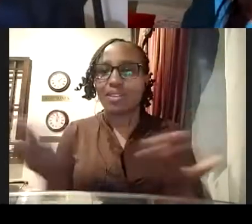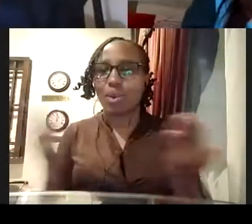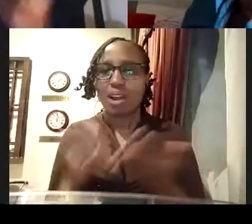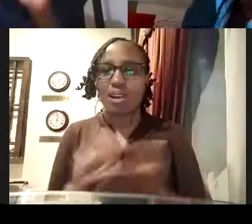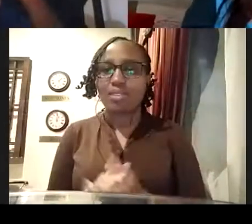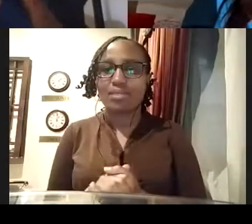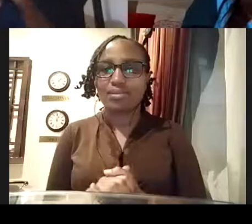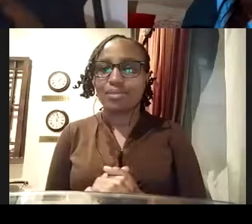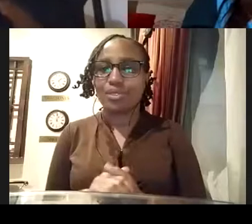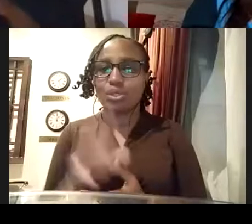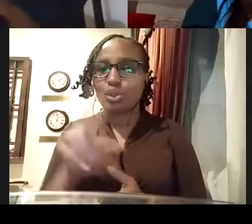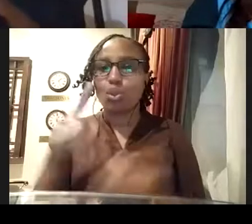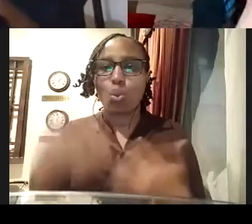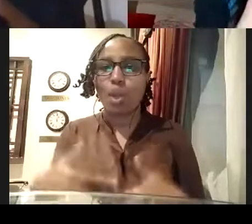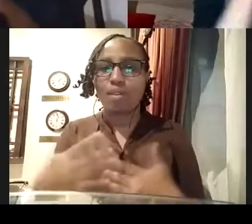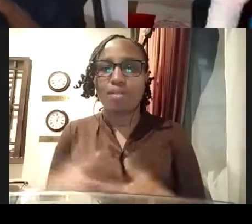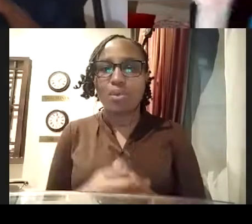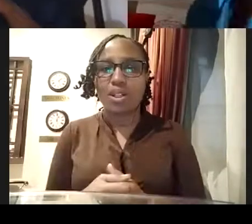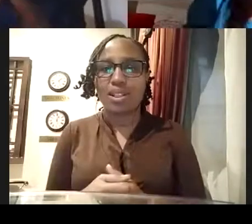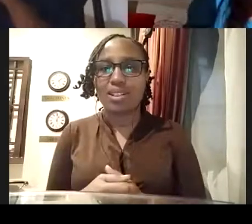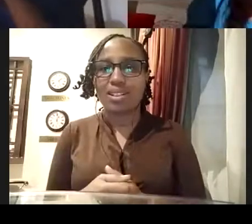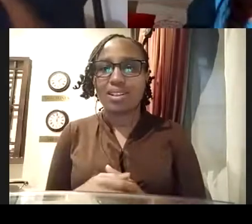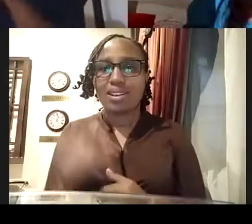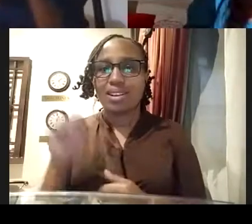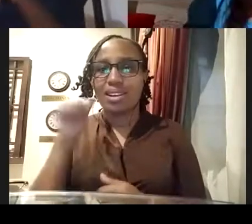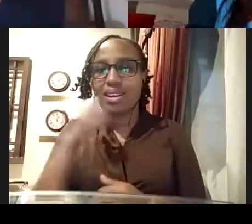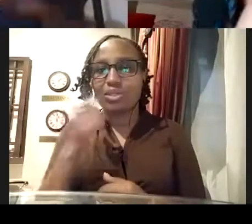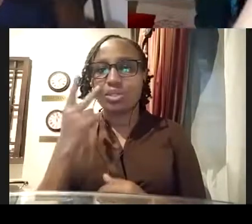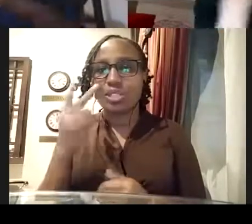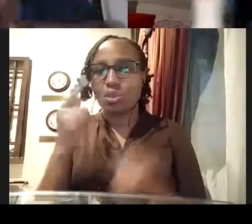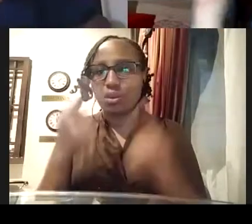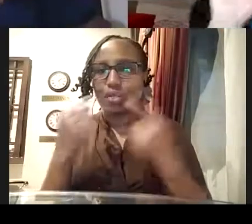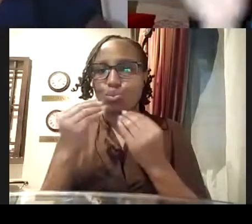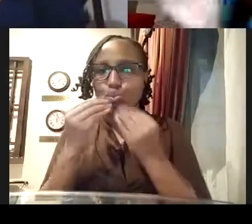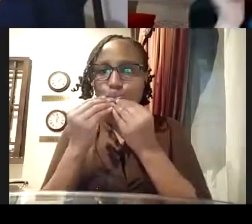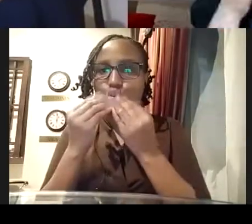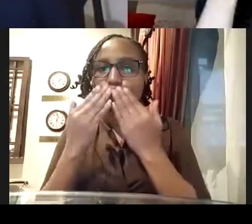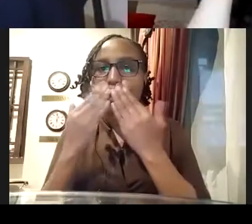wonderful. I so love to see your face. And yeah, like, I know. We hope to see you in